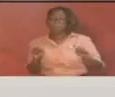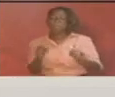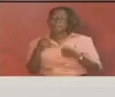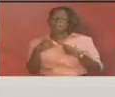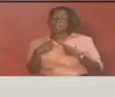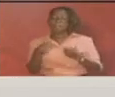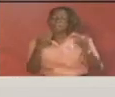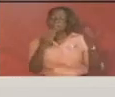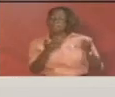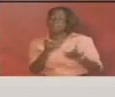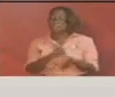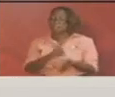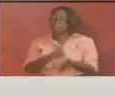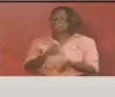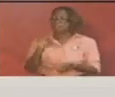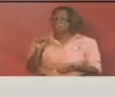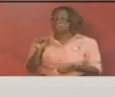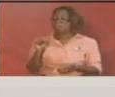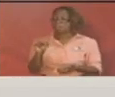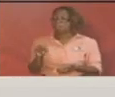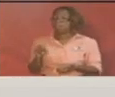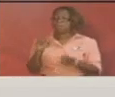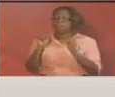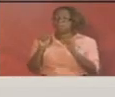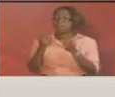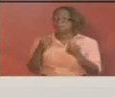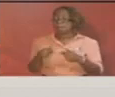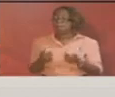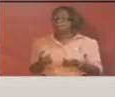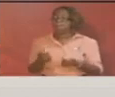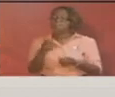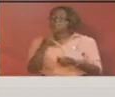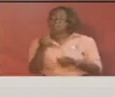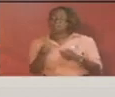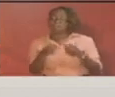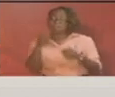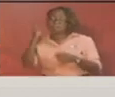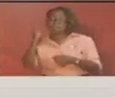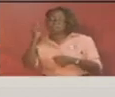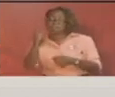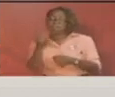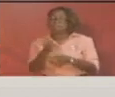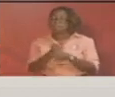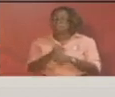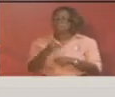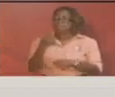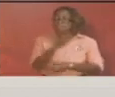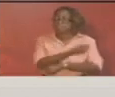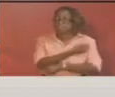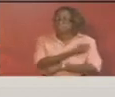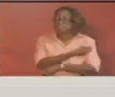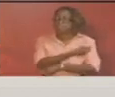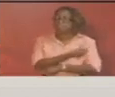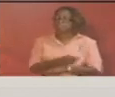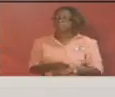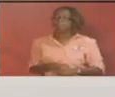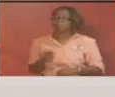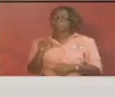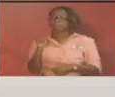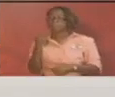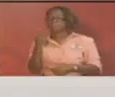vaccine recipient and she gave her personal experience with receiving the vaccine as a frontline health